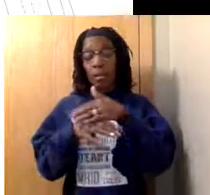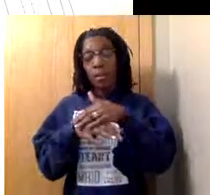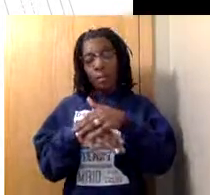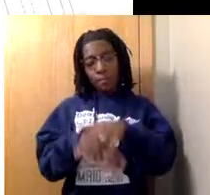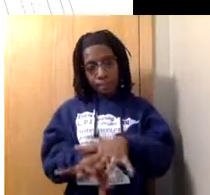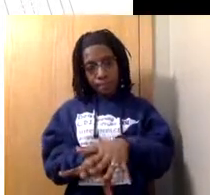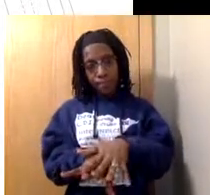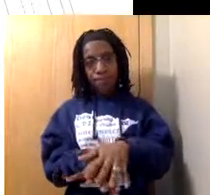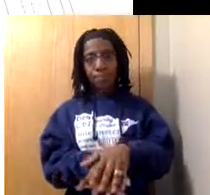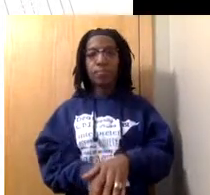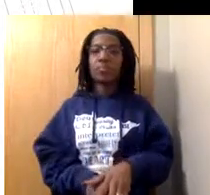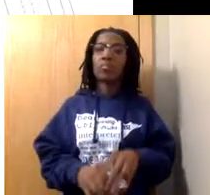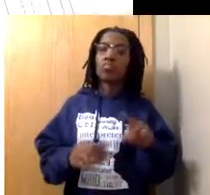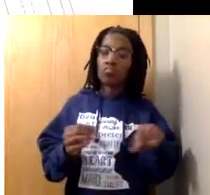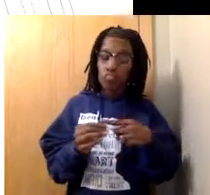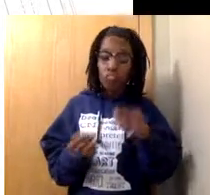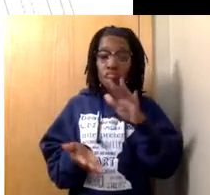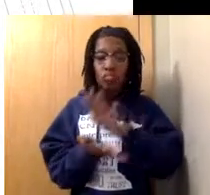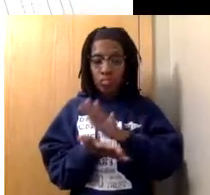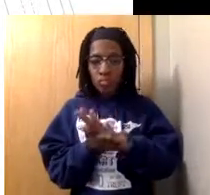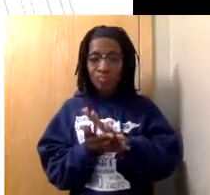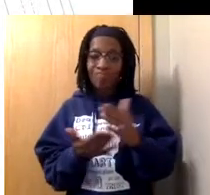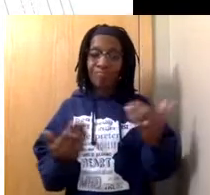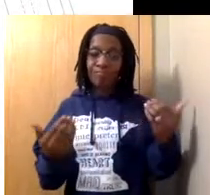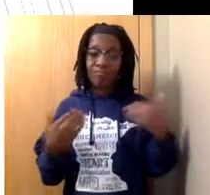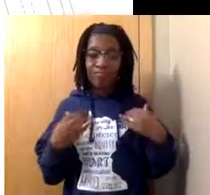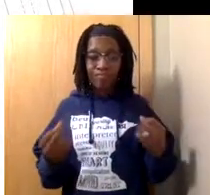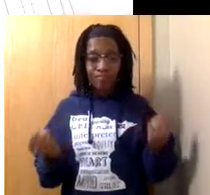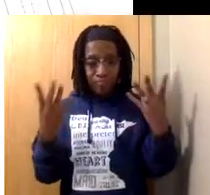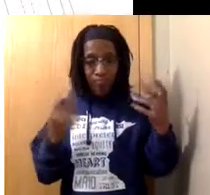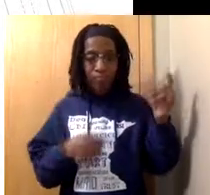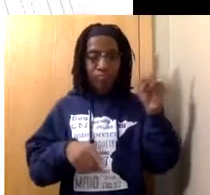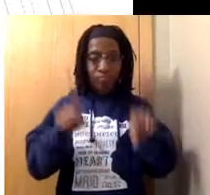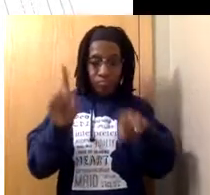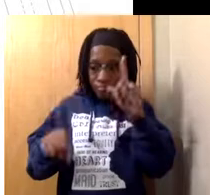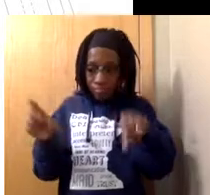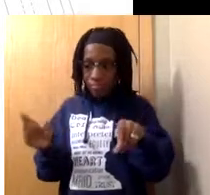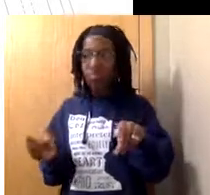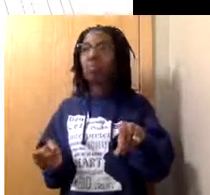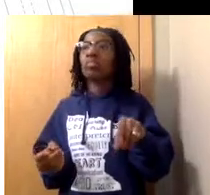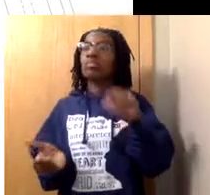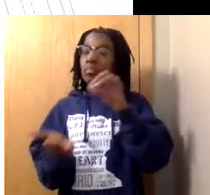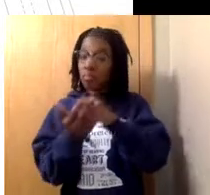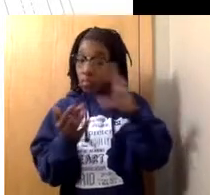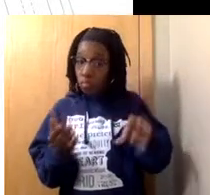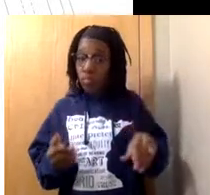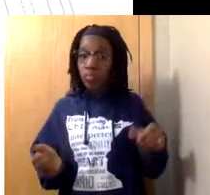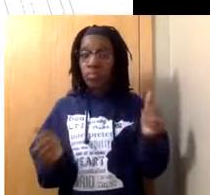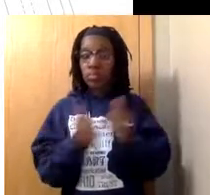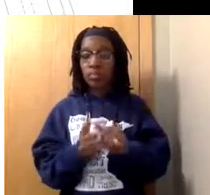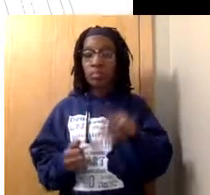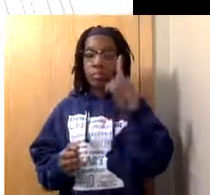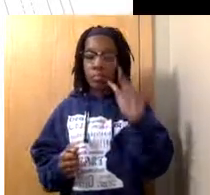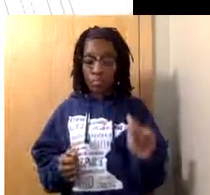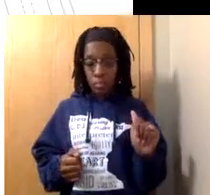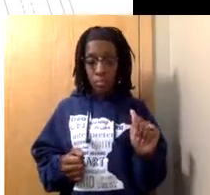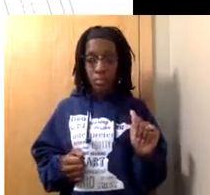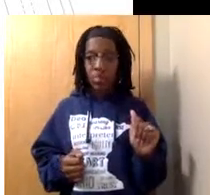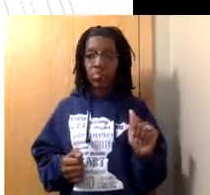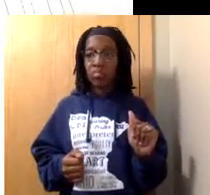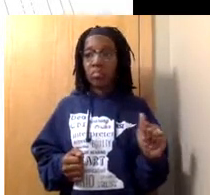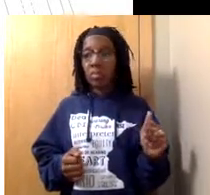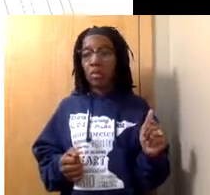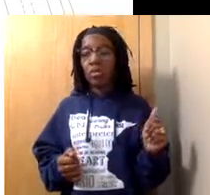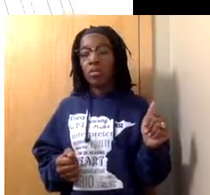Mainstream is when a school has a variety of students with disabilities that's also deaf and or hard of